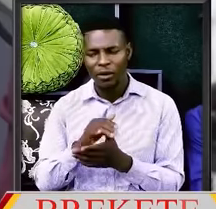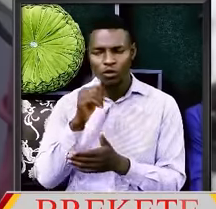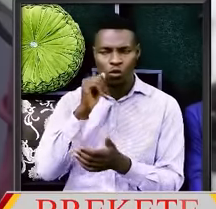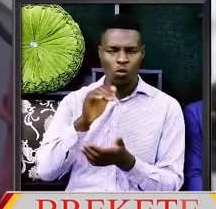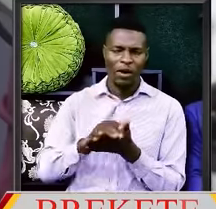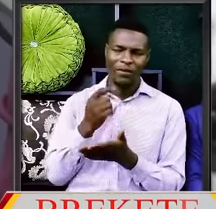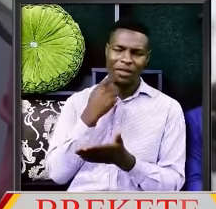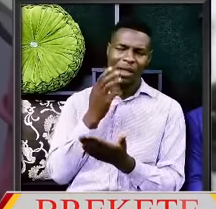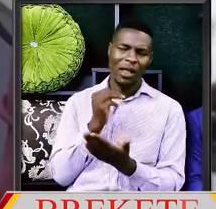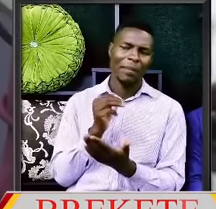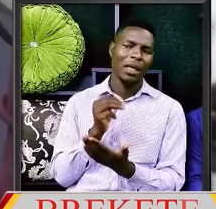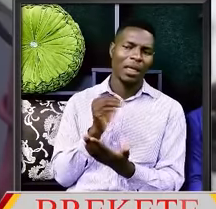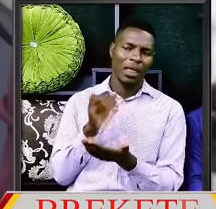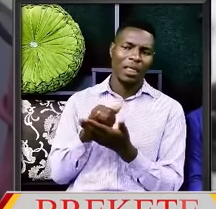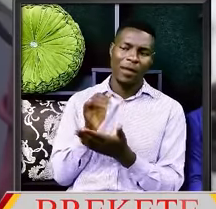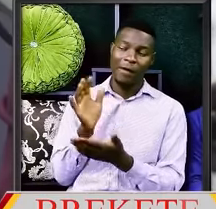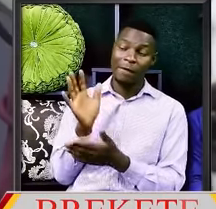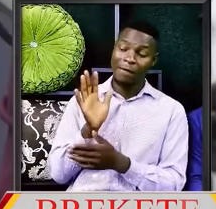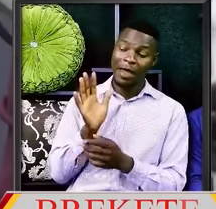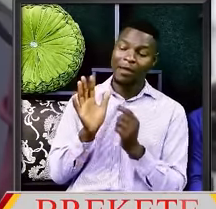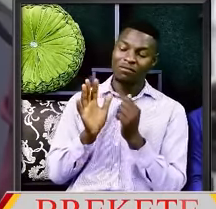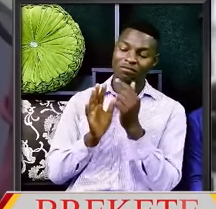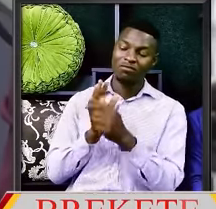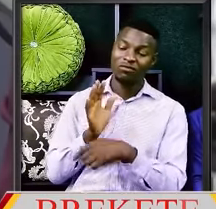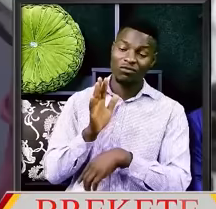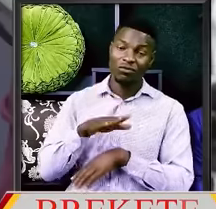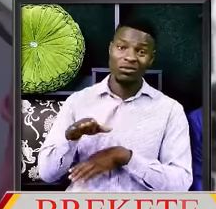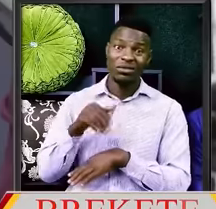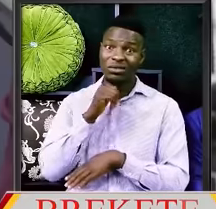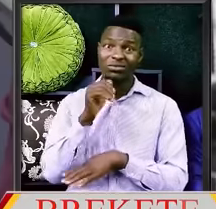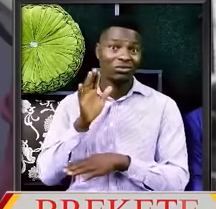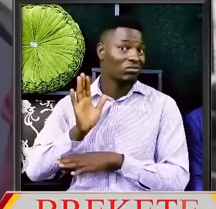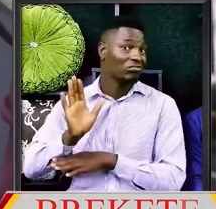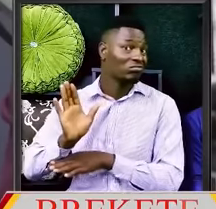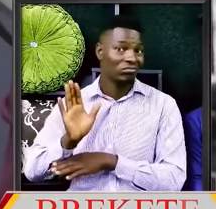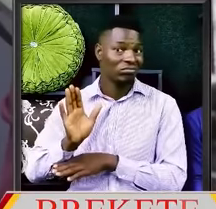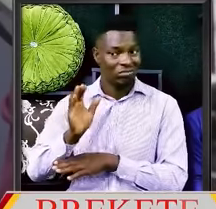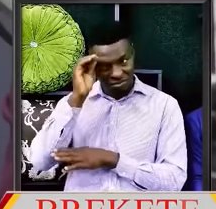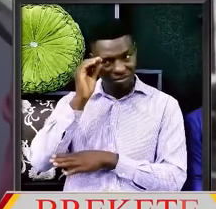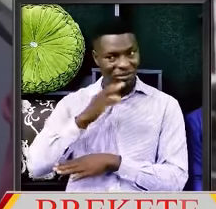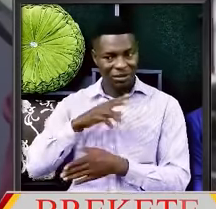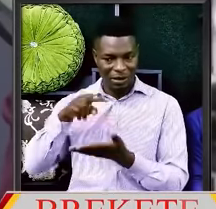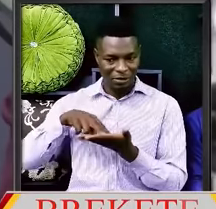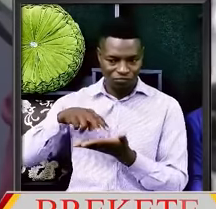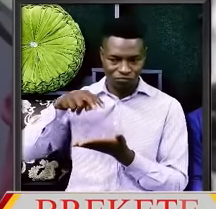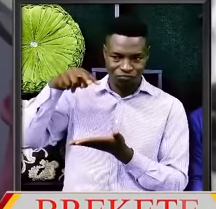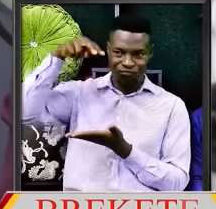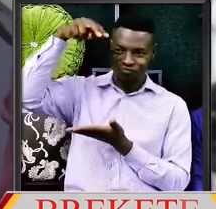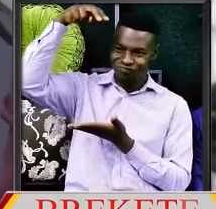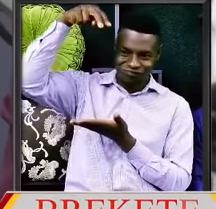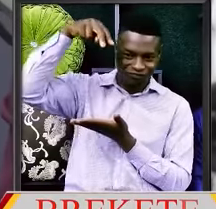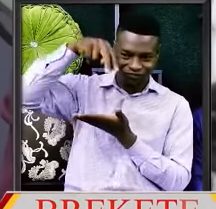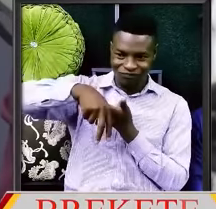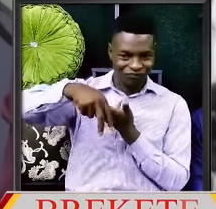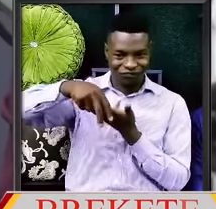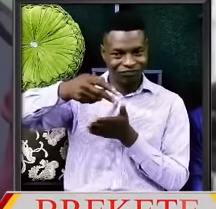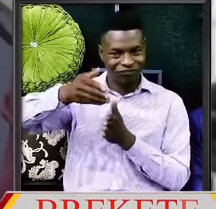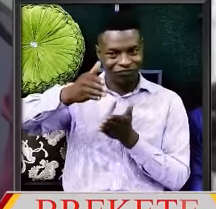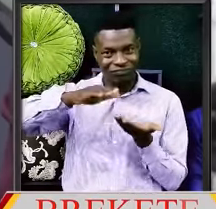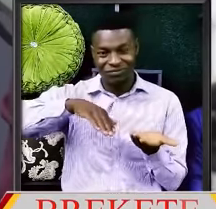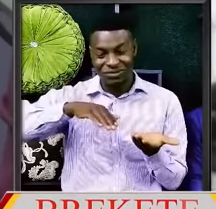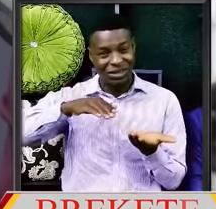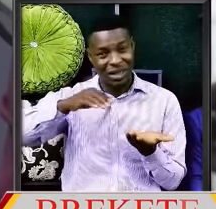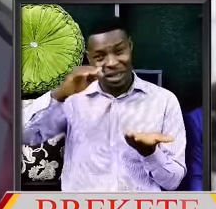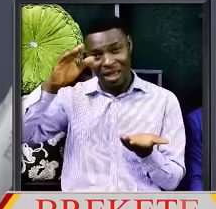that five of their children are not his own. And the man jumped from ordinary president and died.